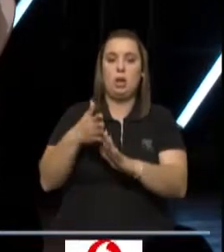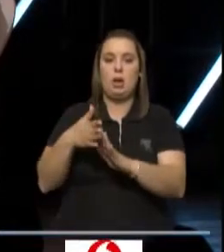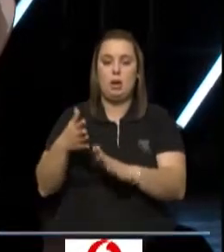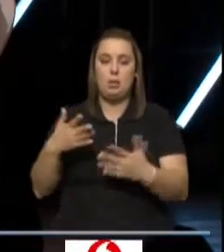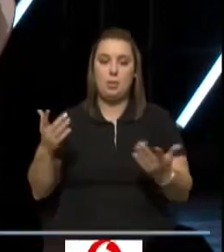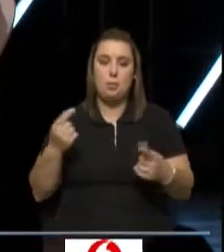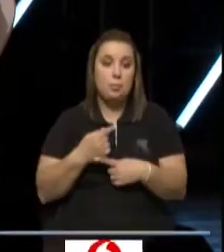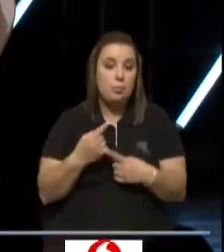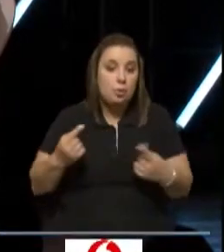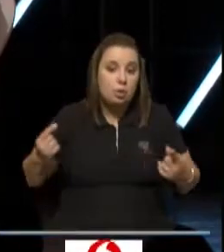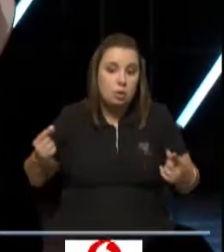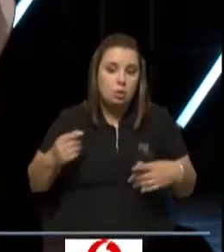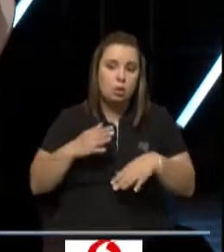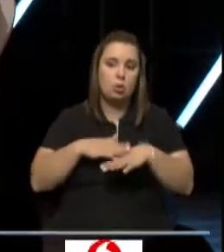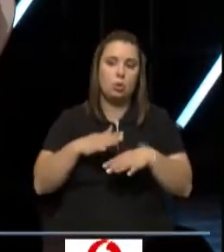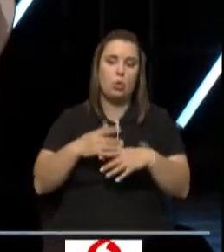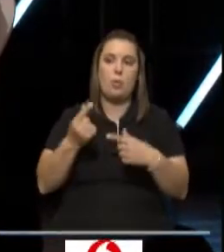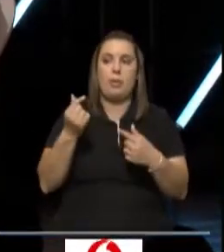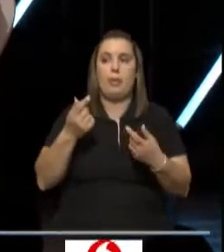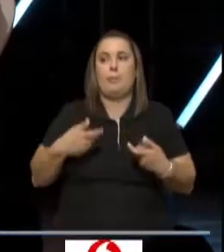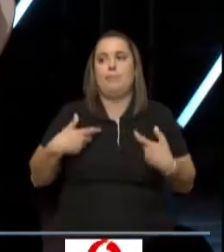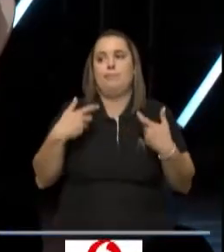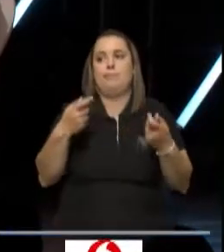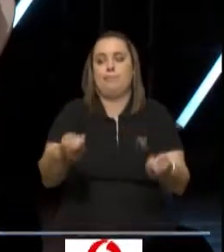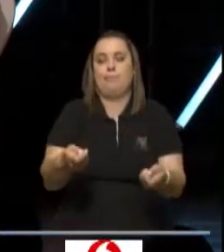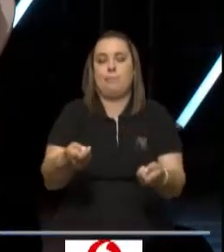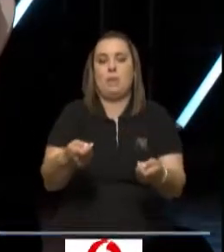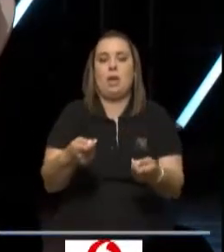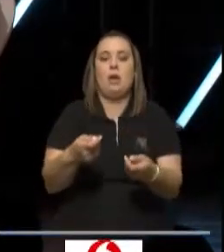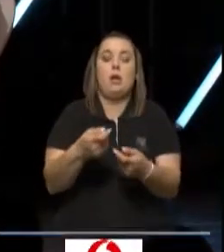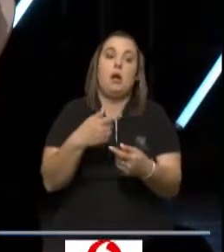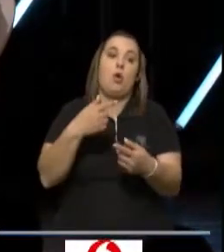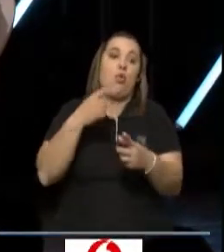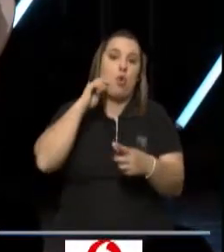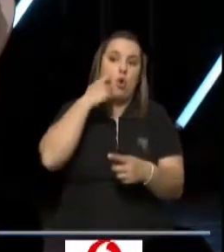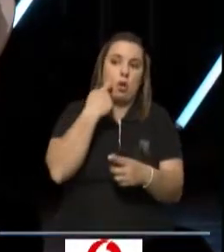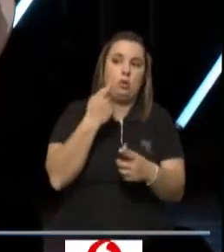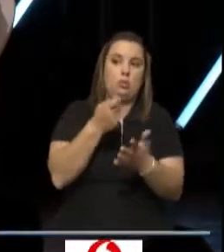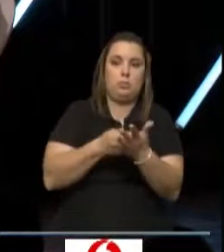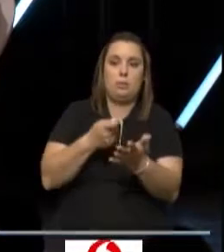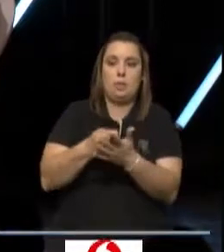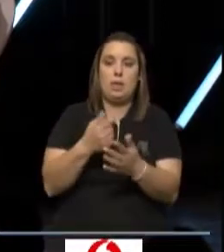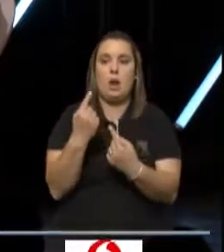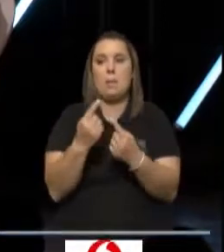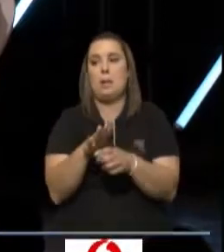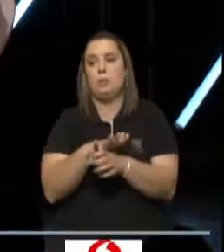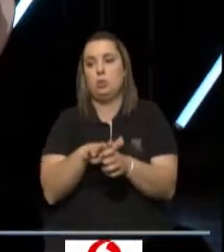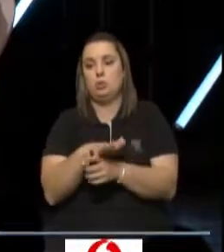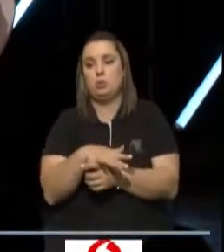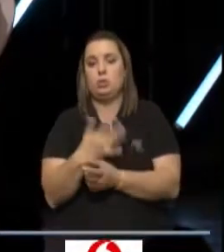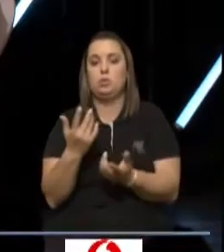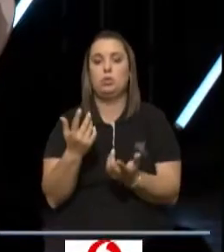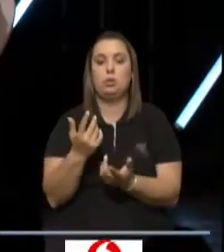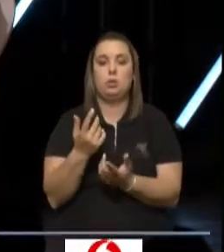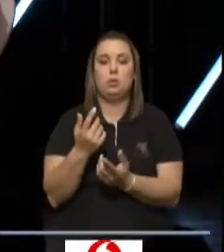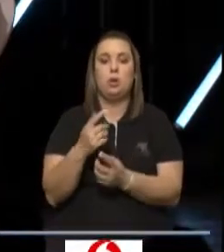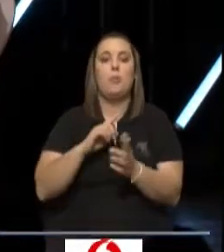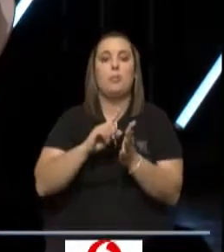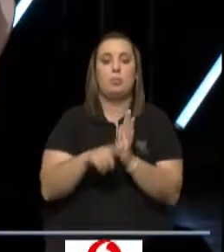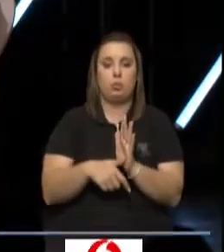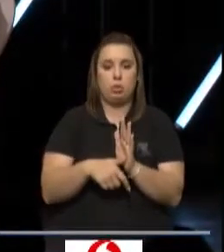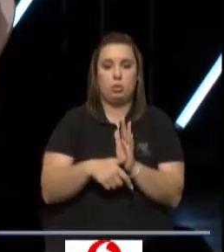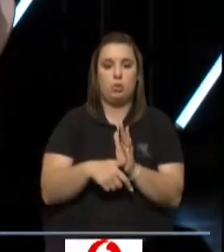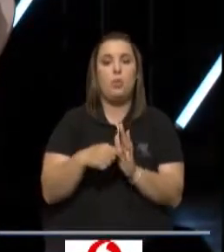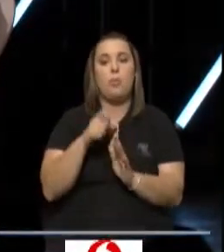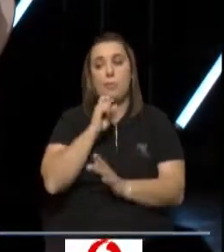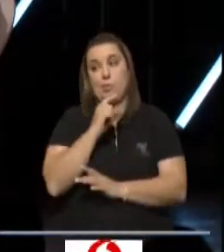the US and China, and Google is also involved, because the associated risk to investment